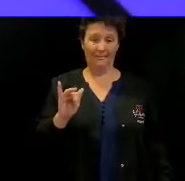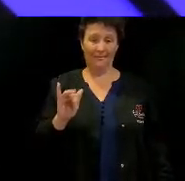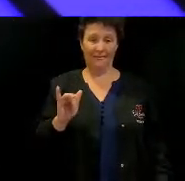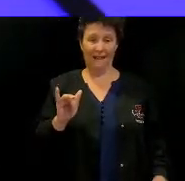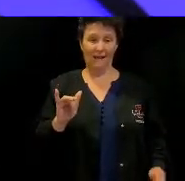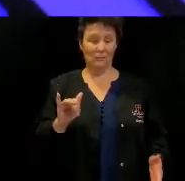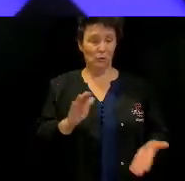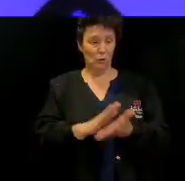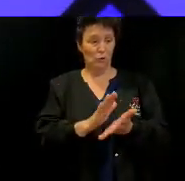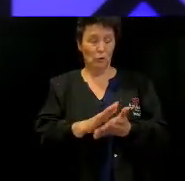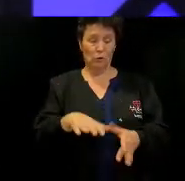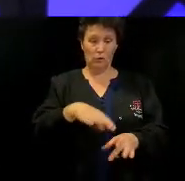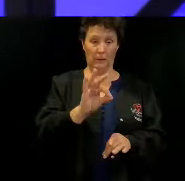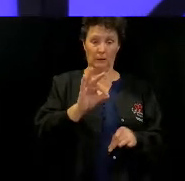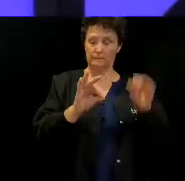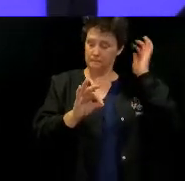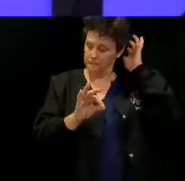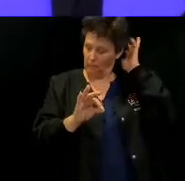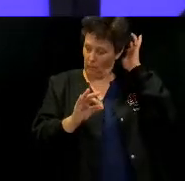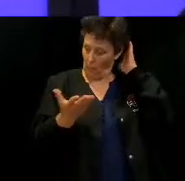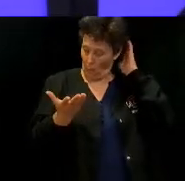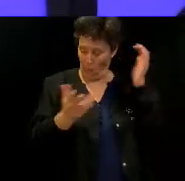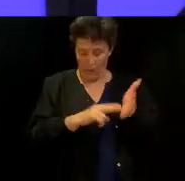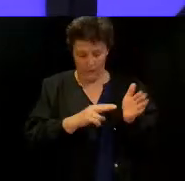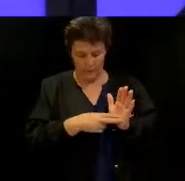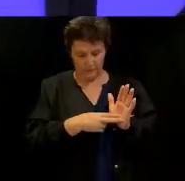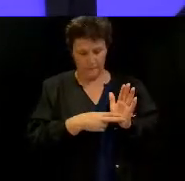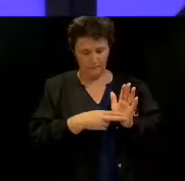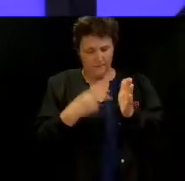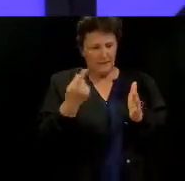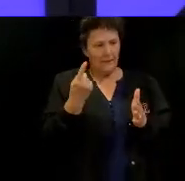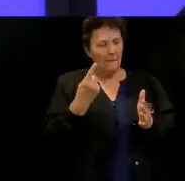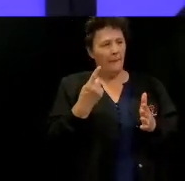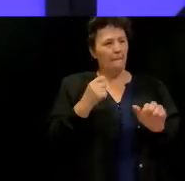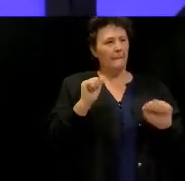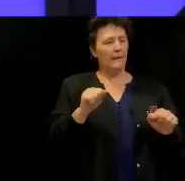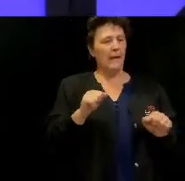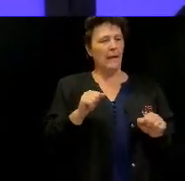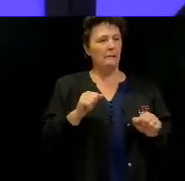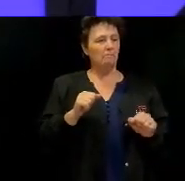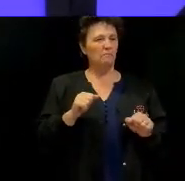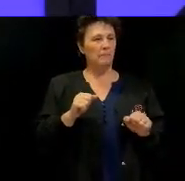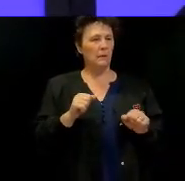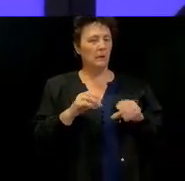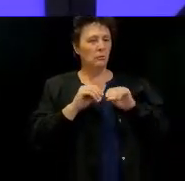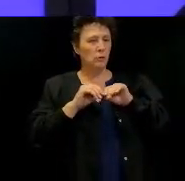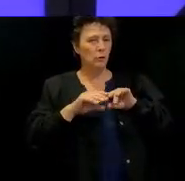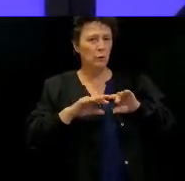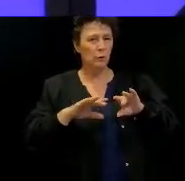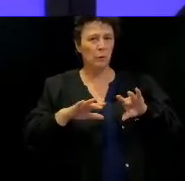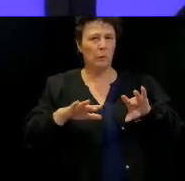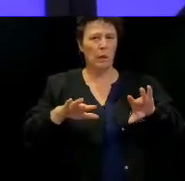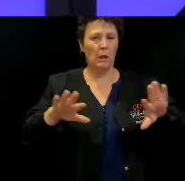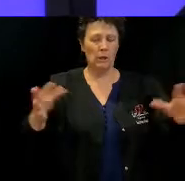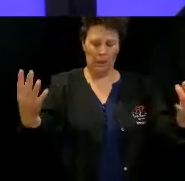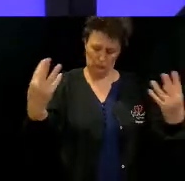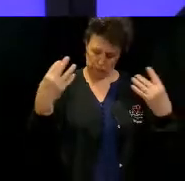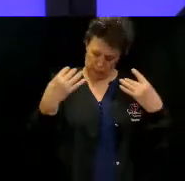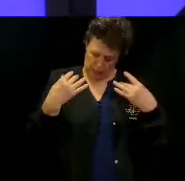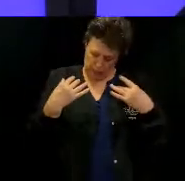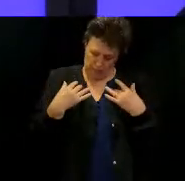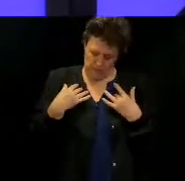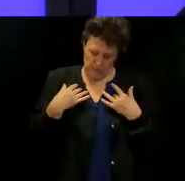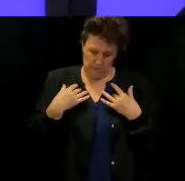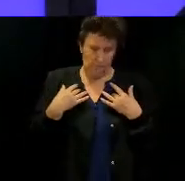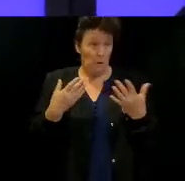School spirit. But what I'm saying is that it's something that's contagious and infiltrates us and drives us. And people